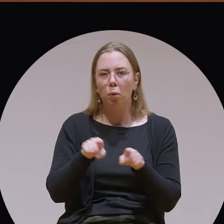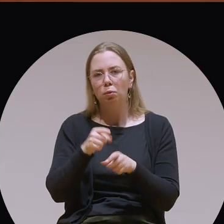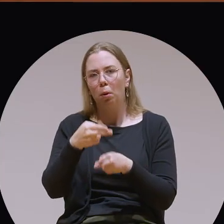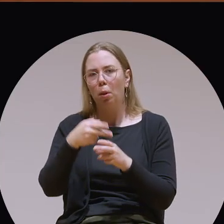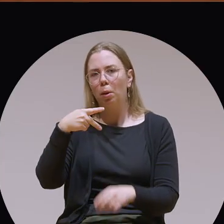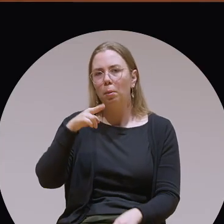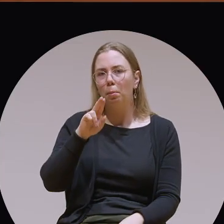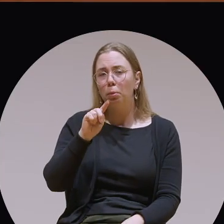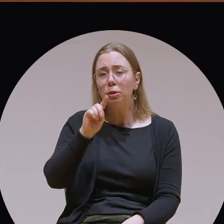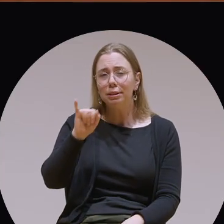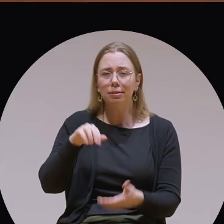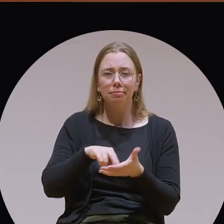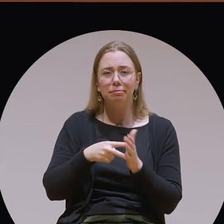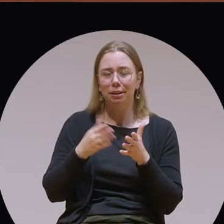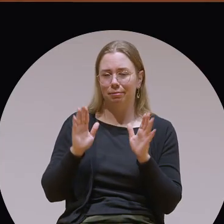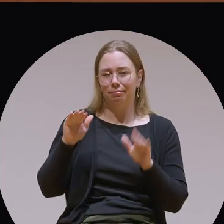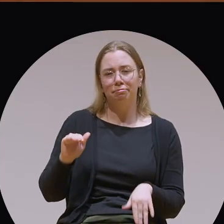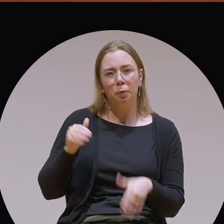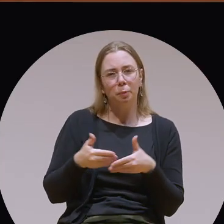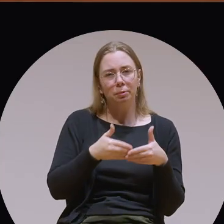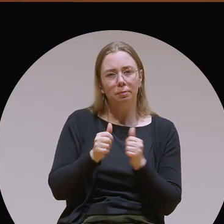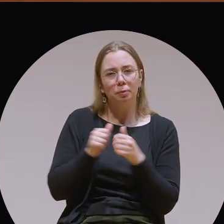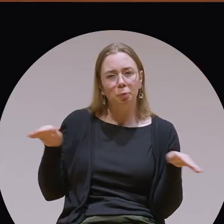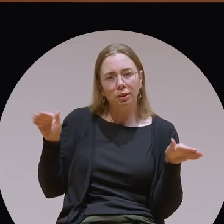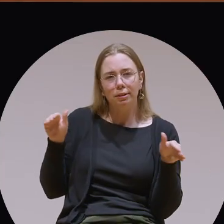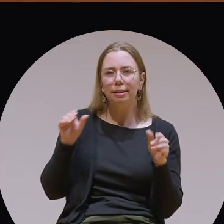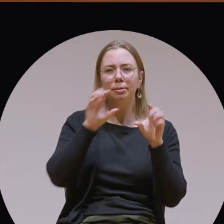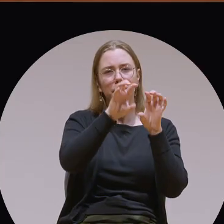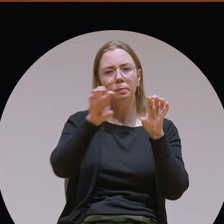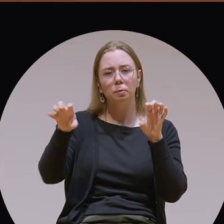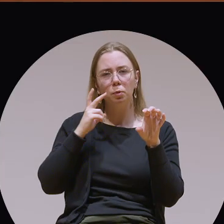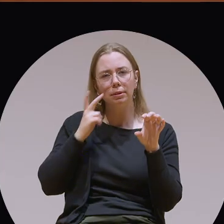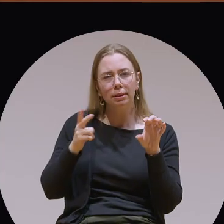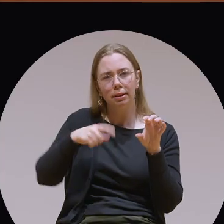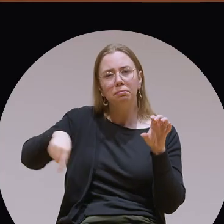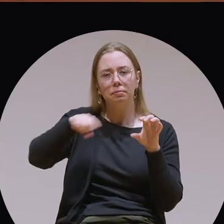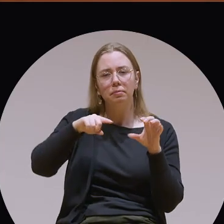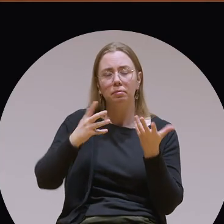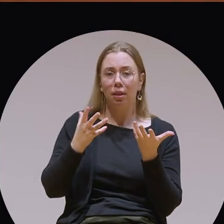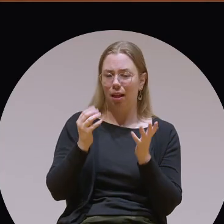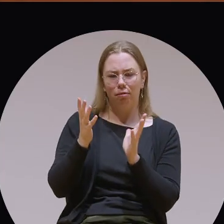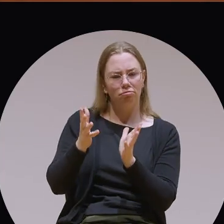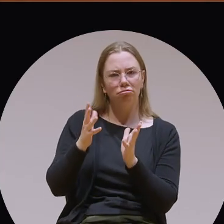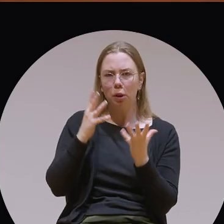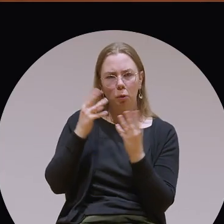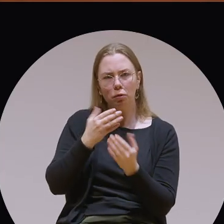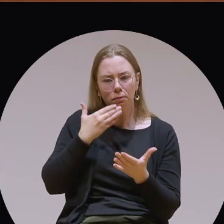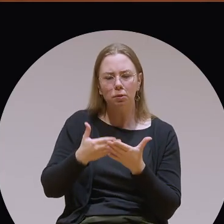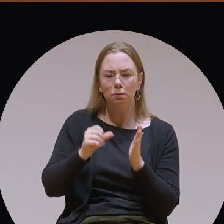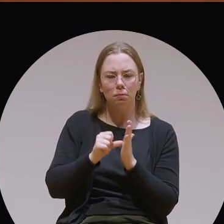the remarkable thing is it was never finished, so it was almost certainly left unsold in the stone yard of the